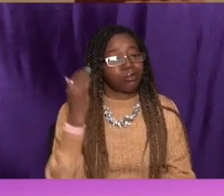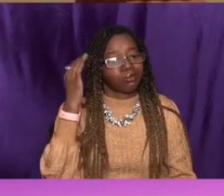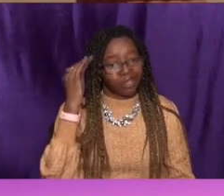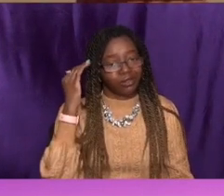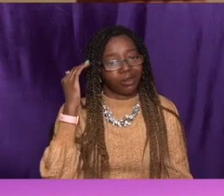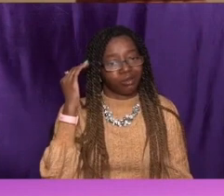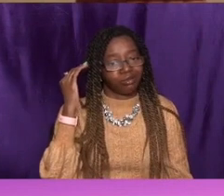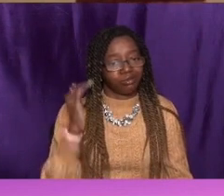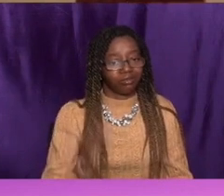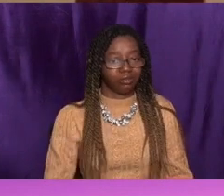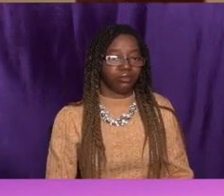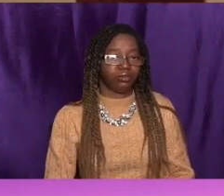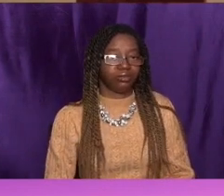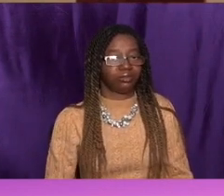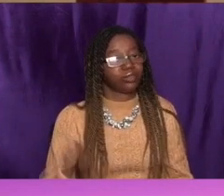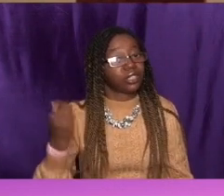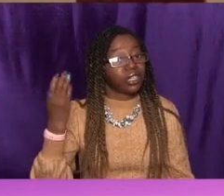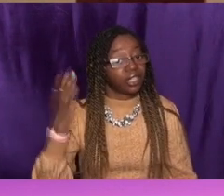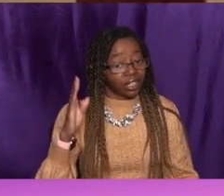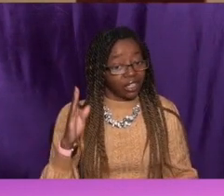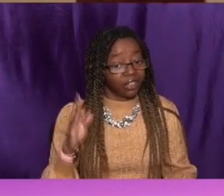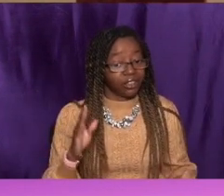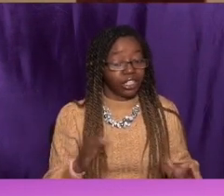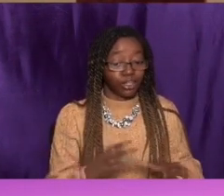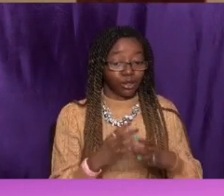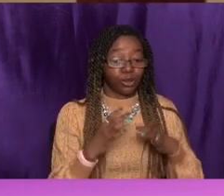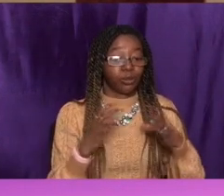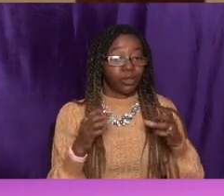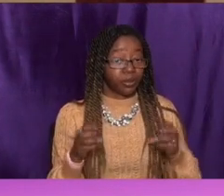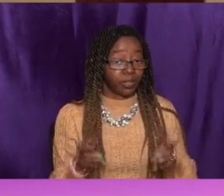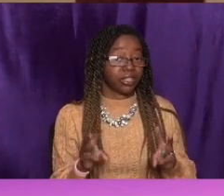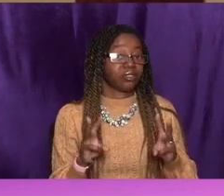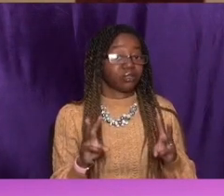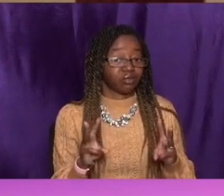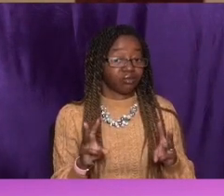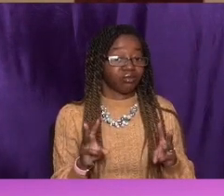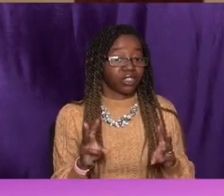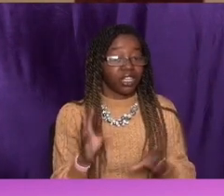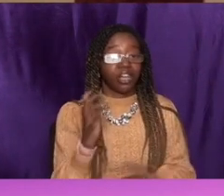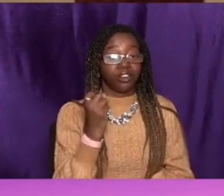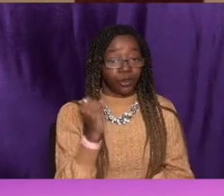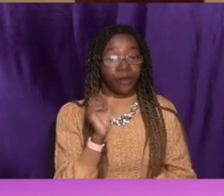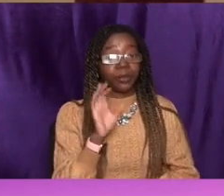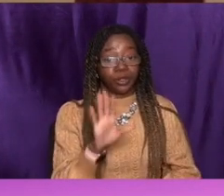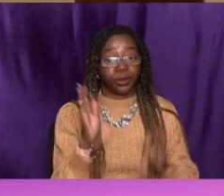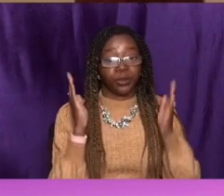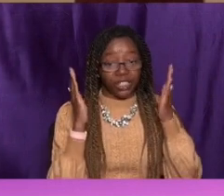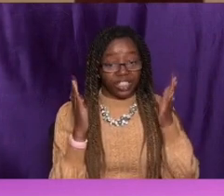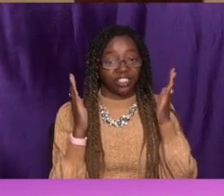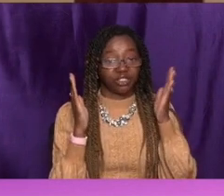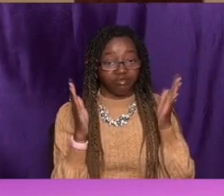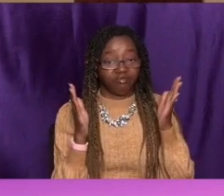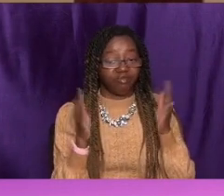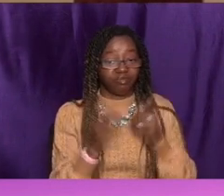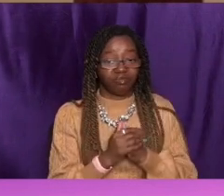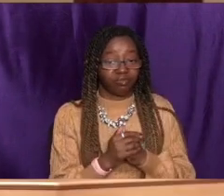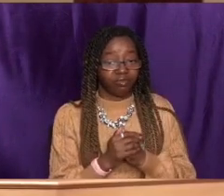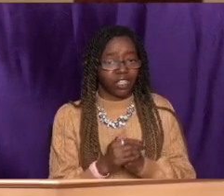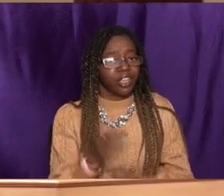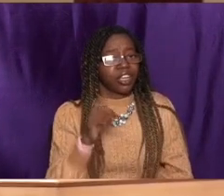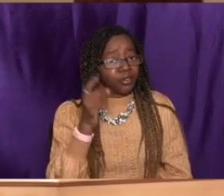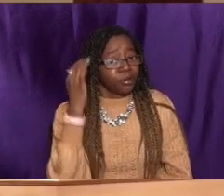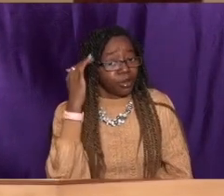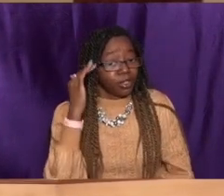that God's got a lot of ways of getting your attention. Have you noticed